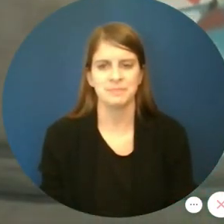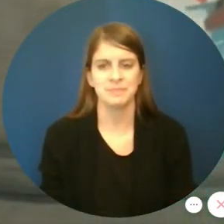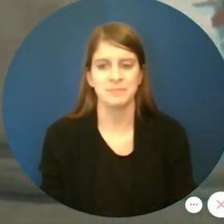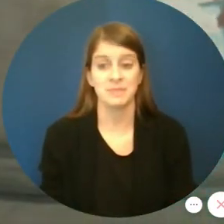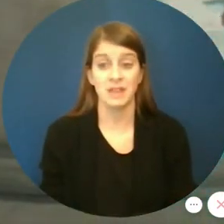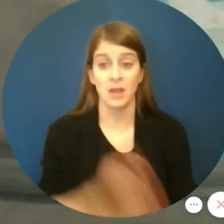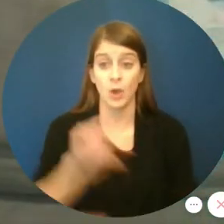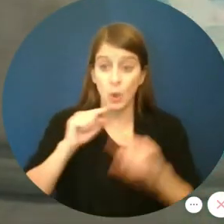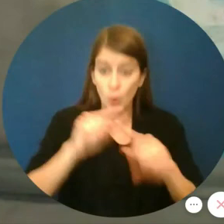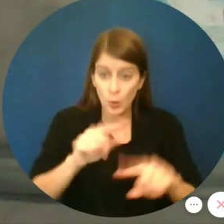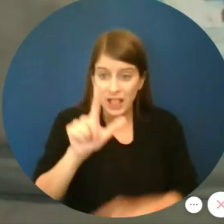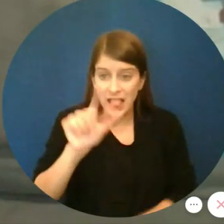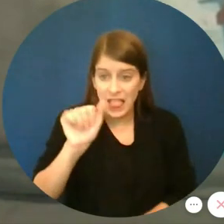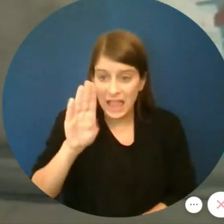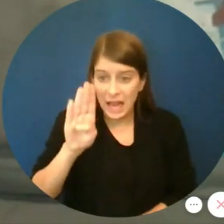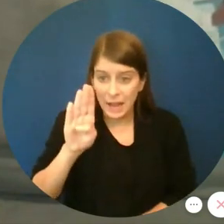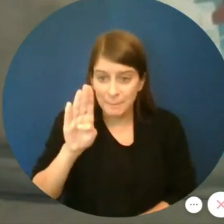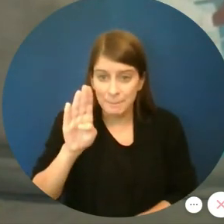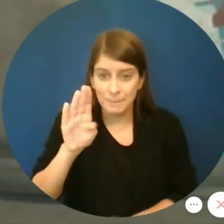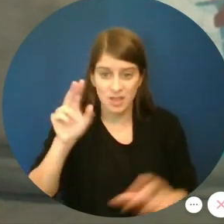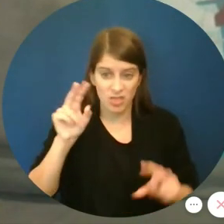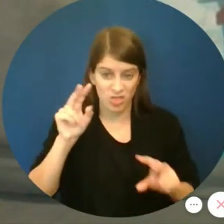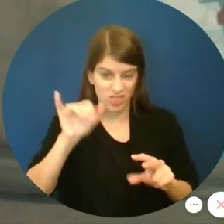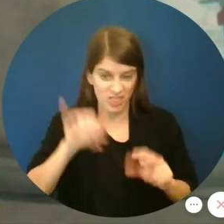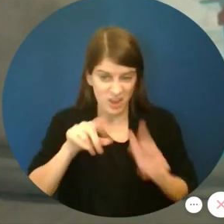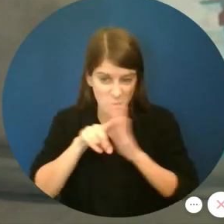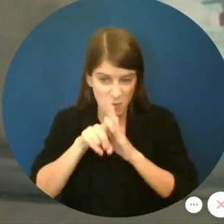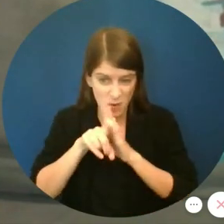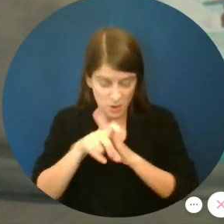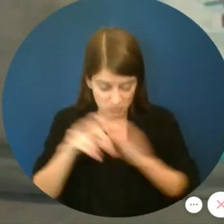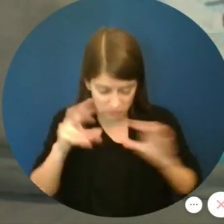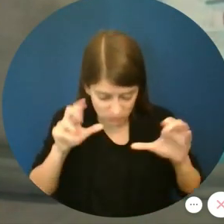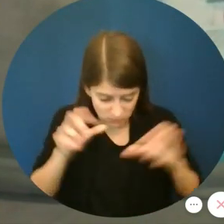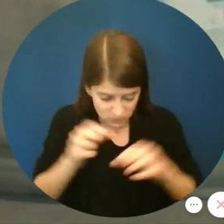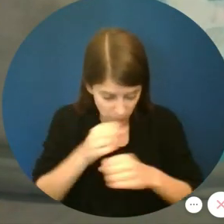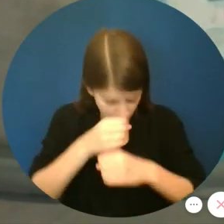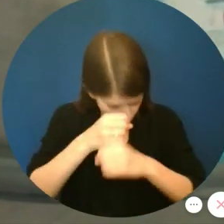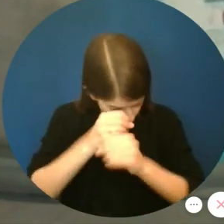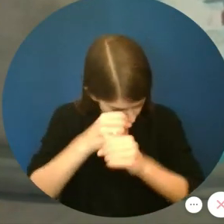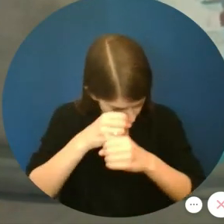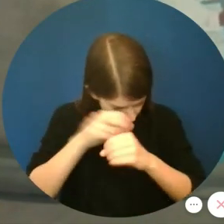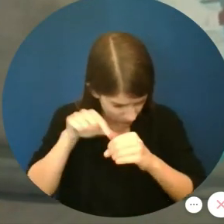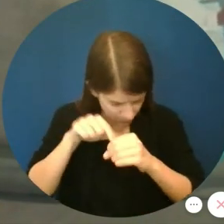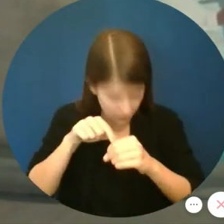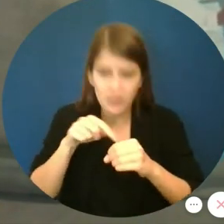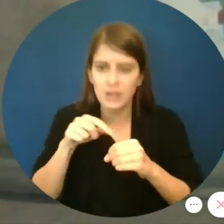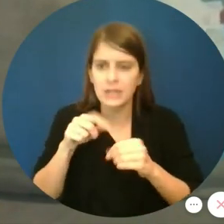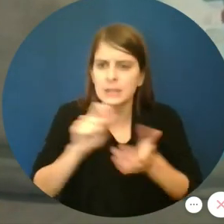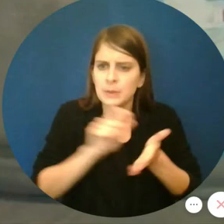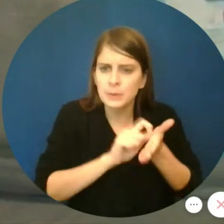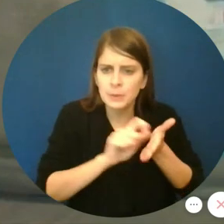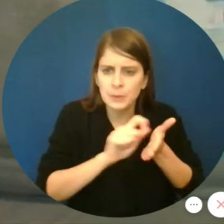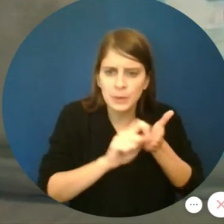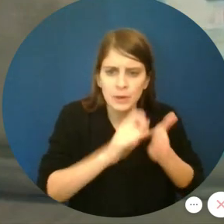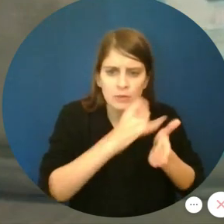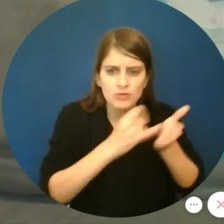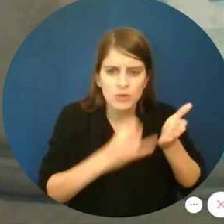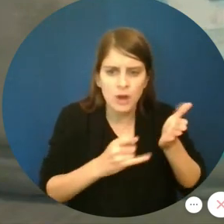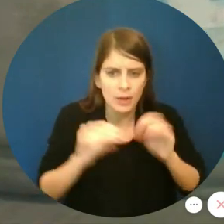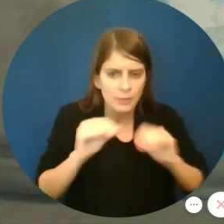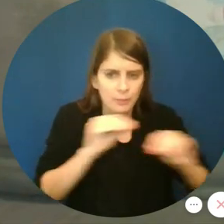Back in his laboratory, Ernest examined the marine worms under the microscope. He recorded and sketched their